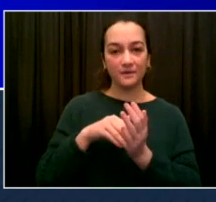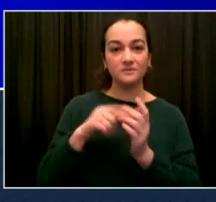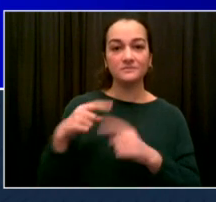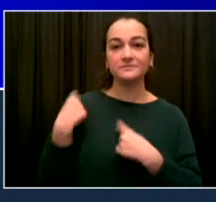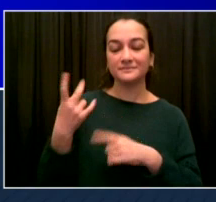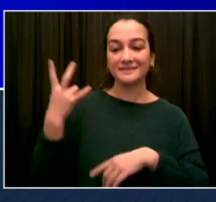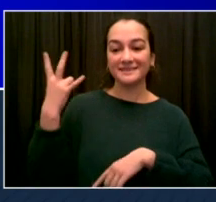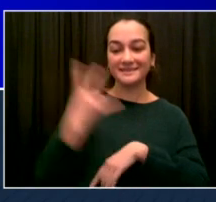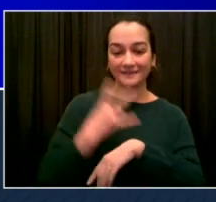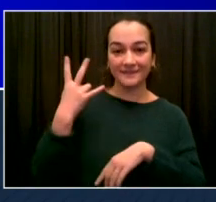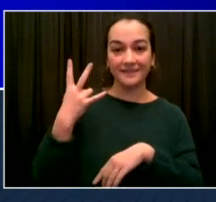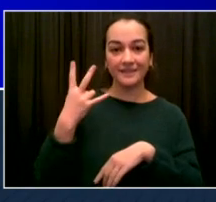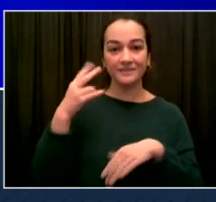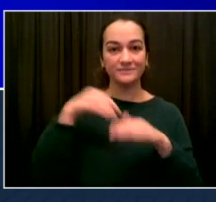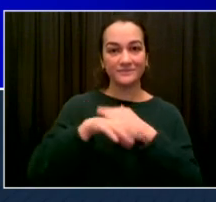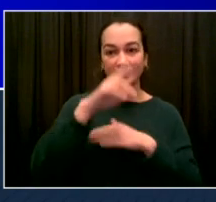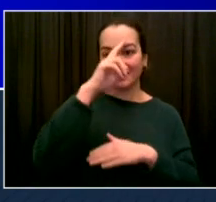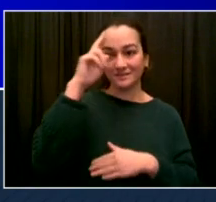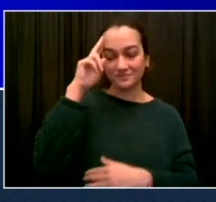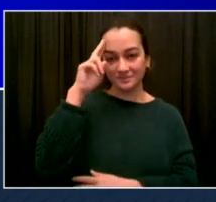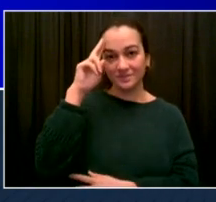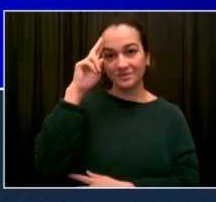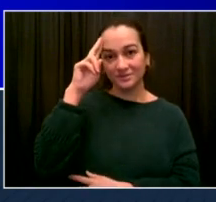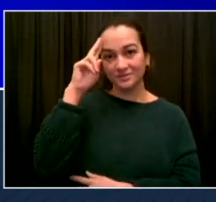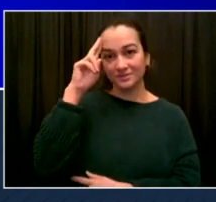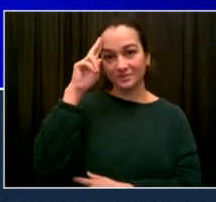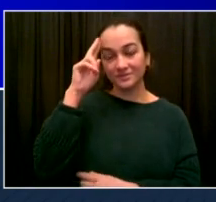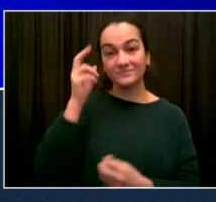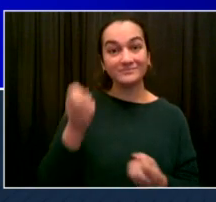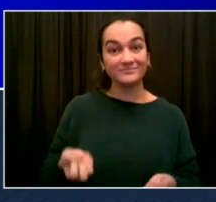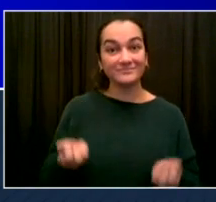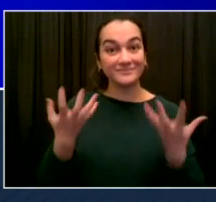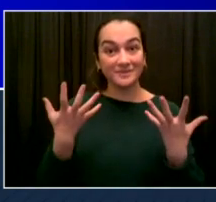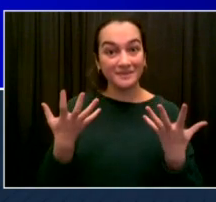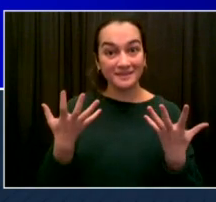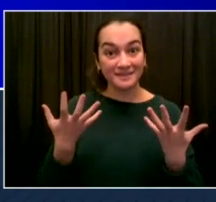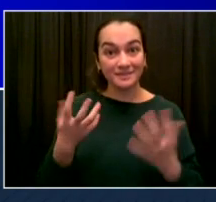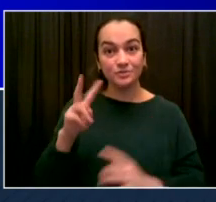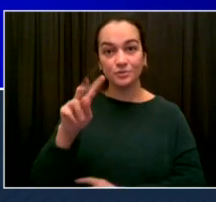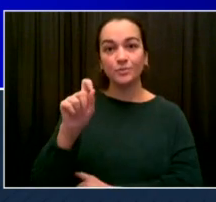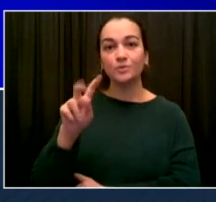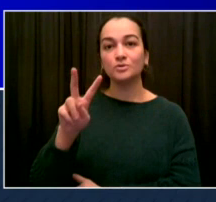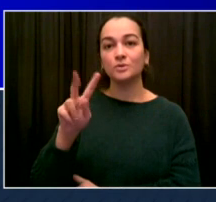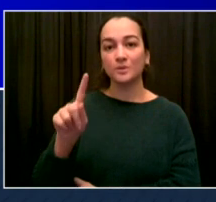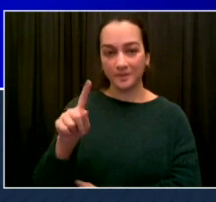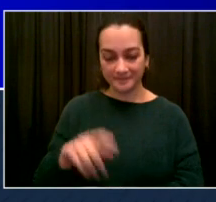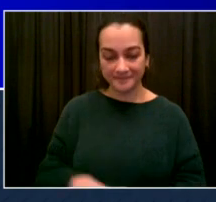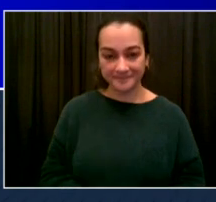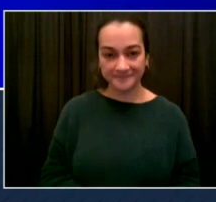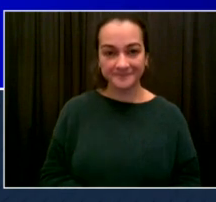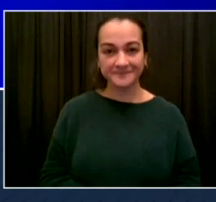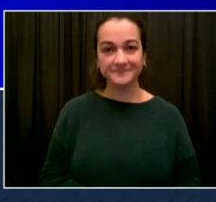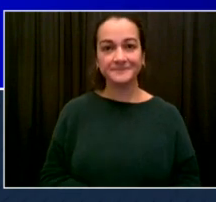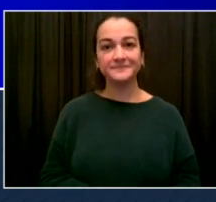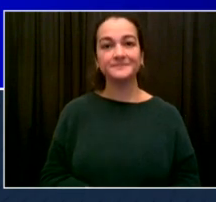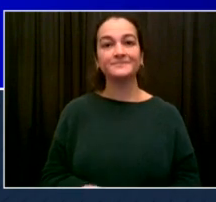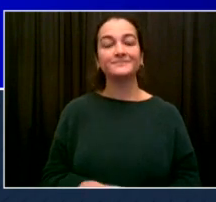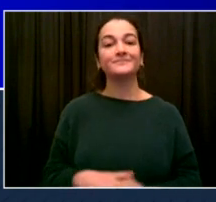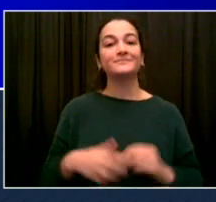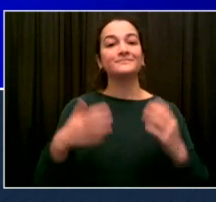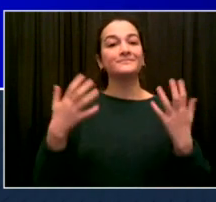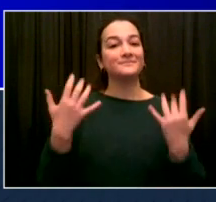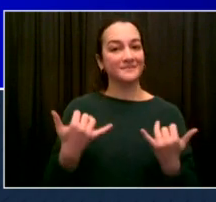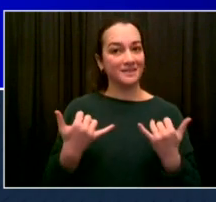2.21, and we're going to talk more, obviously, in the question and answer about this, but the good news is our hospitals are doing